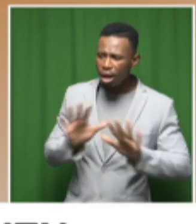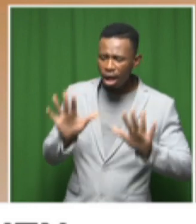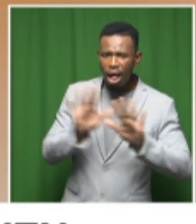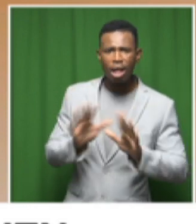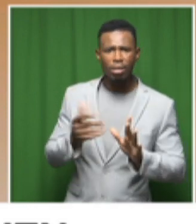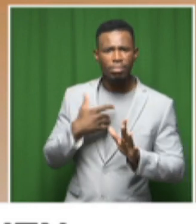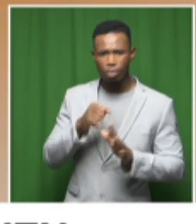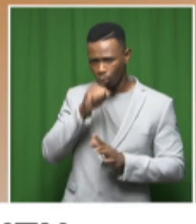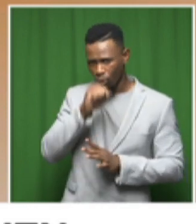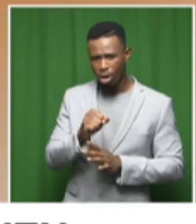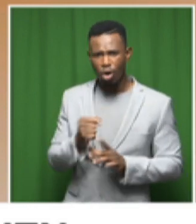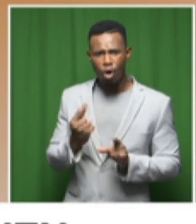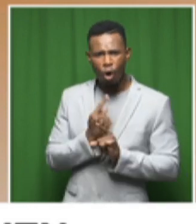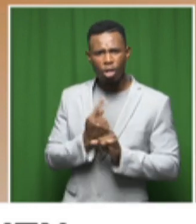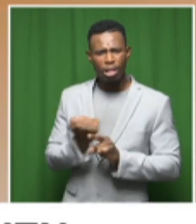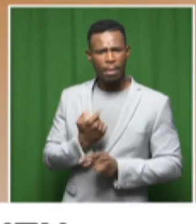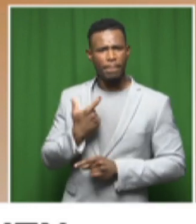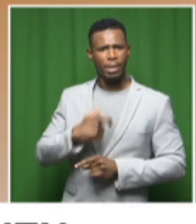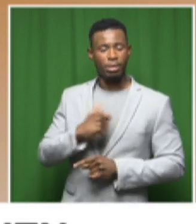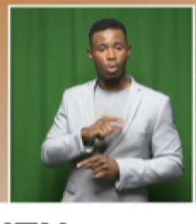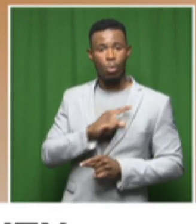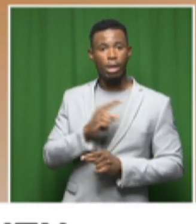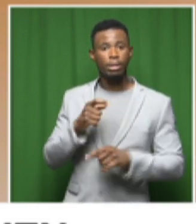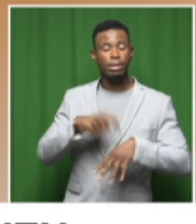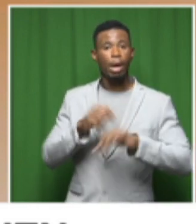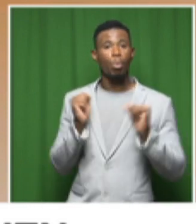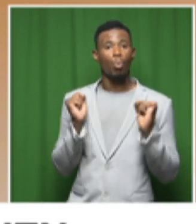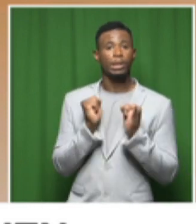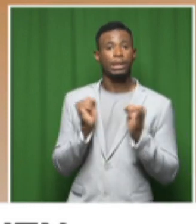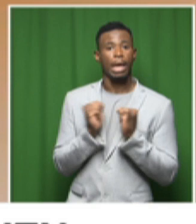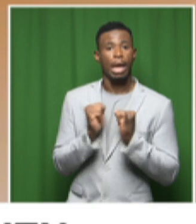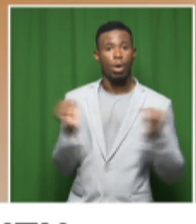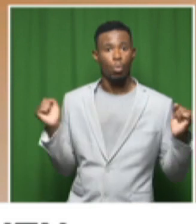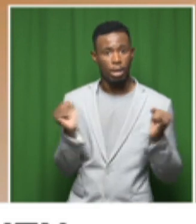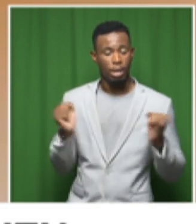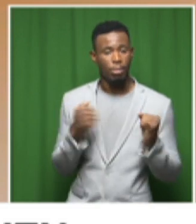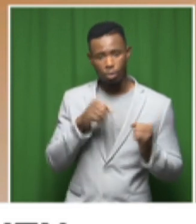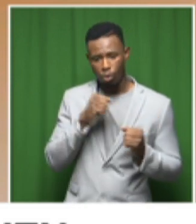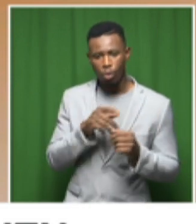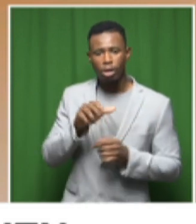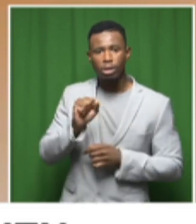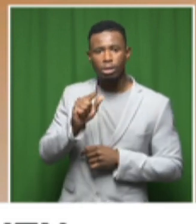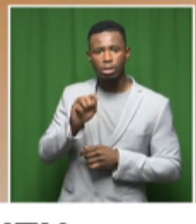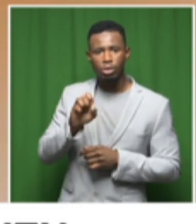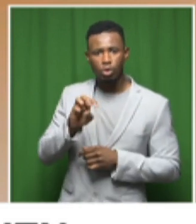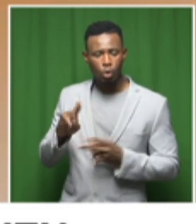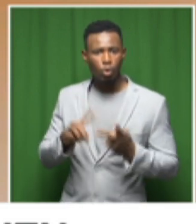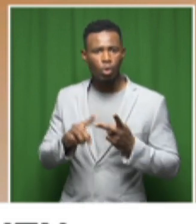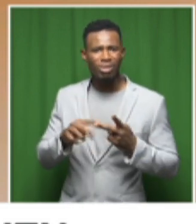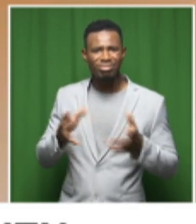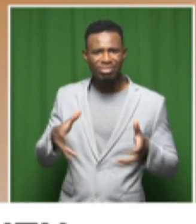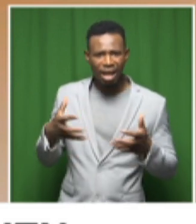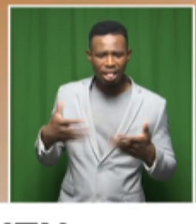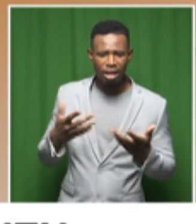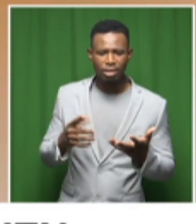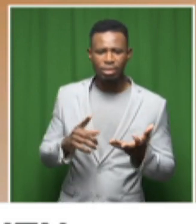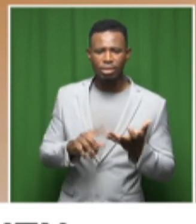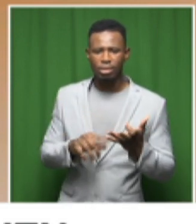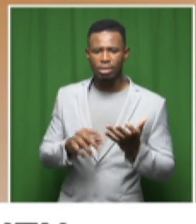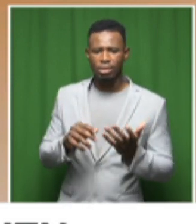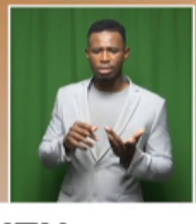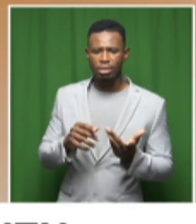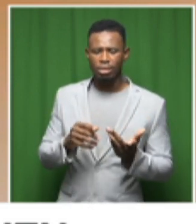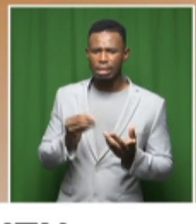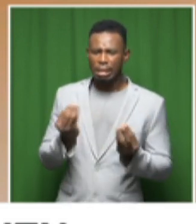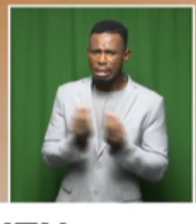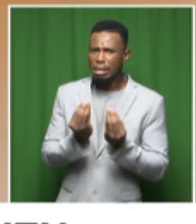It's always seasonal. So during winter, I like making my stews, and I love salads as well and poke bowls. I love